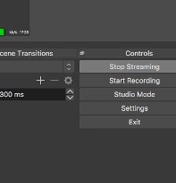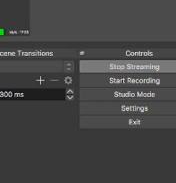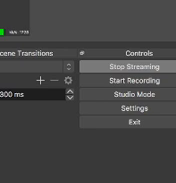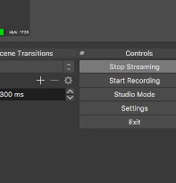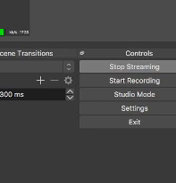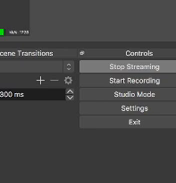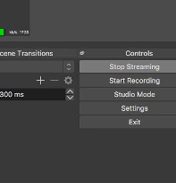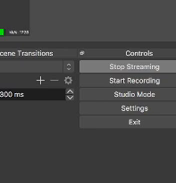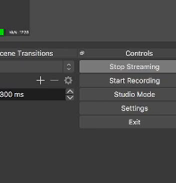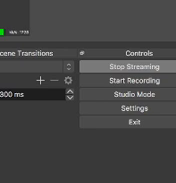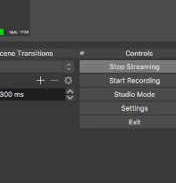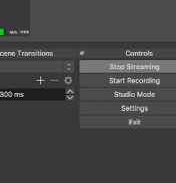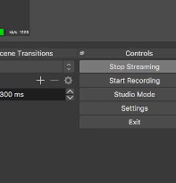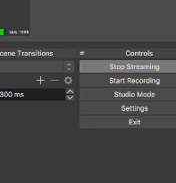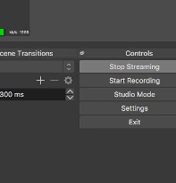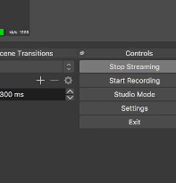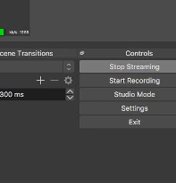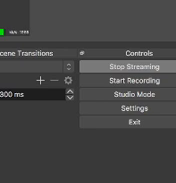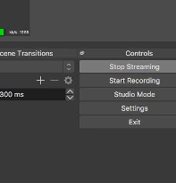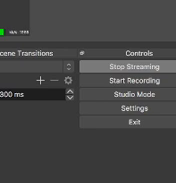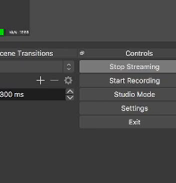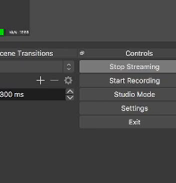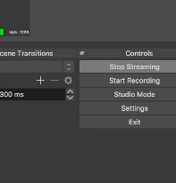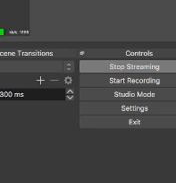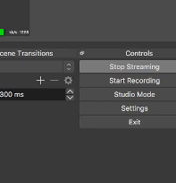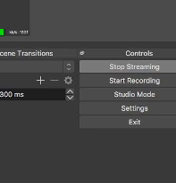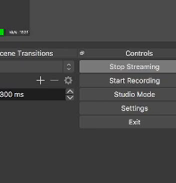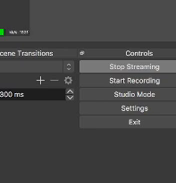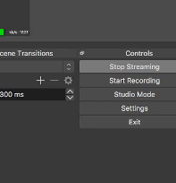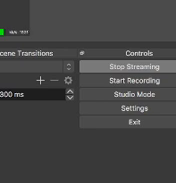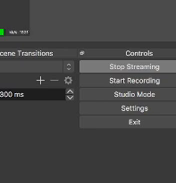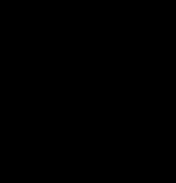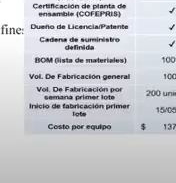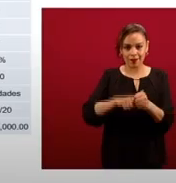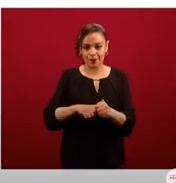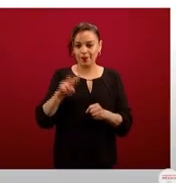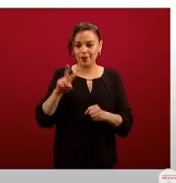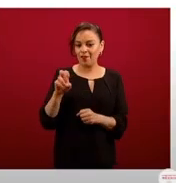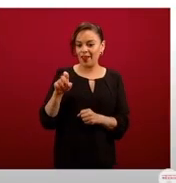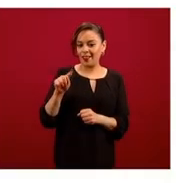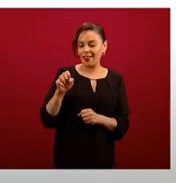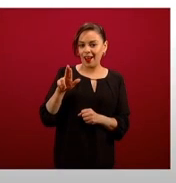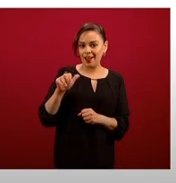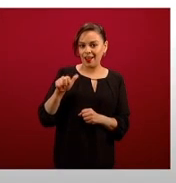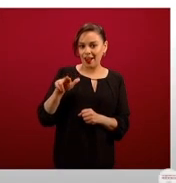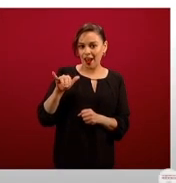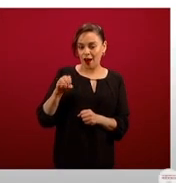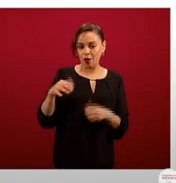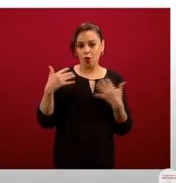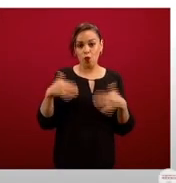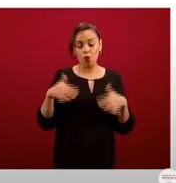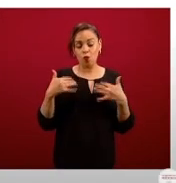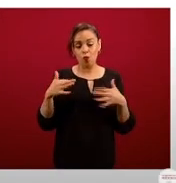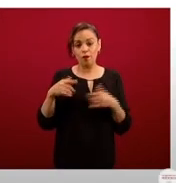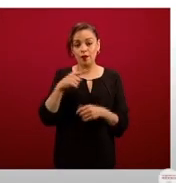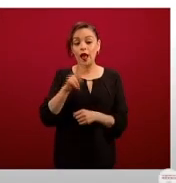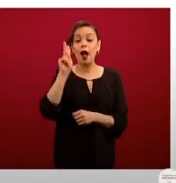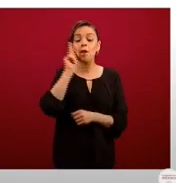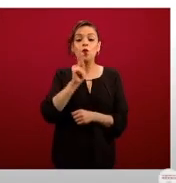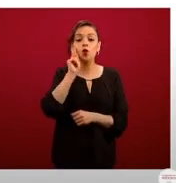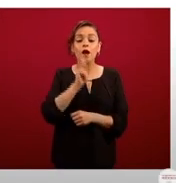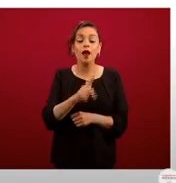We've also been working with the UNAM on this with a veterinarian surgeon.